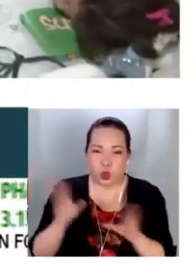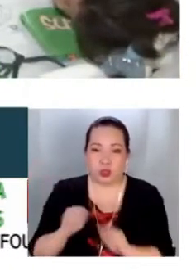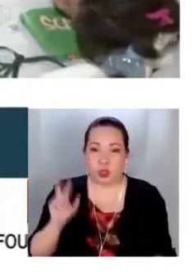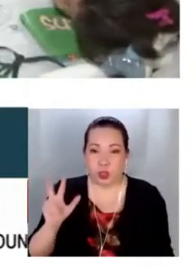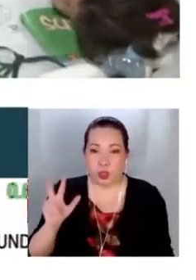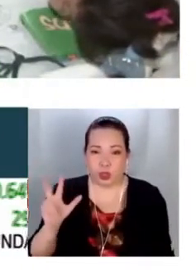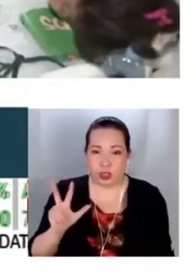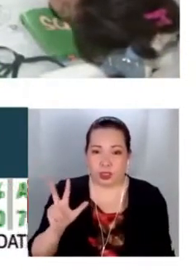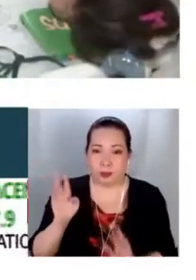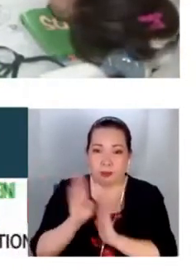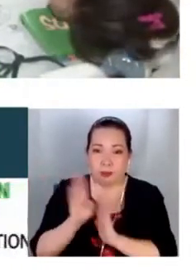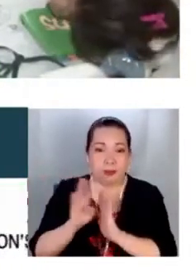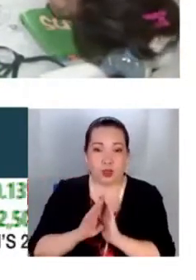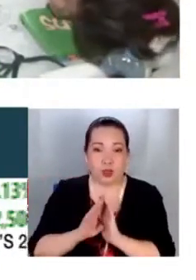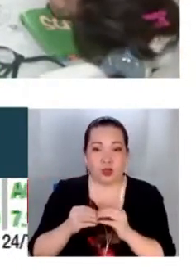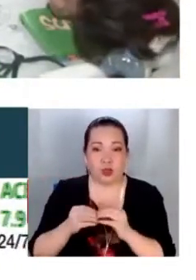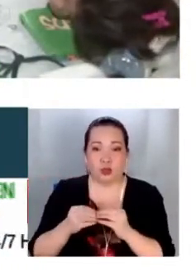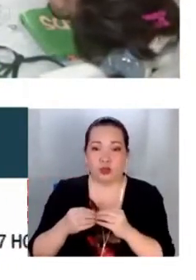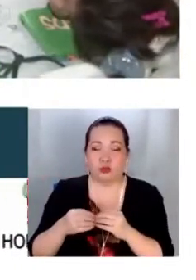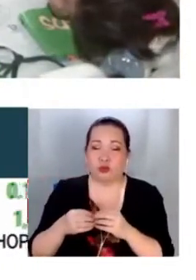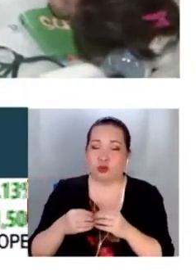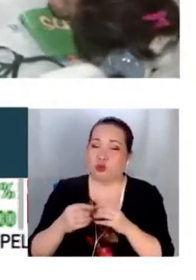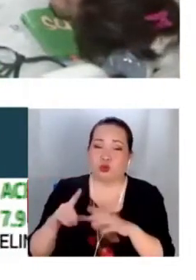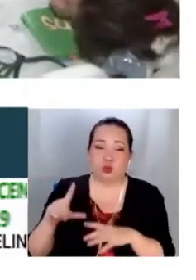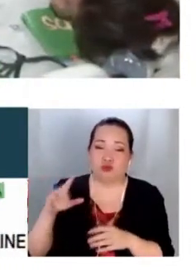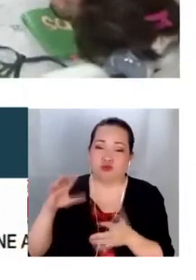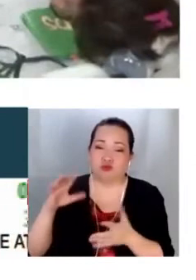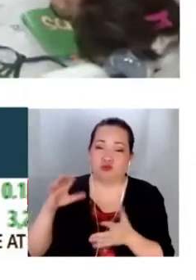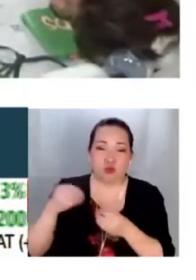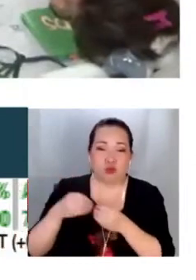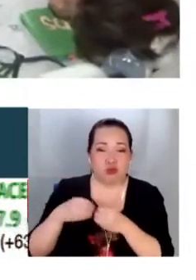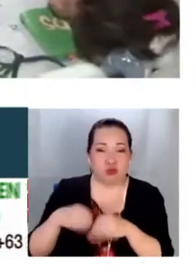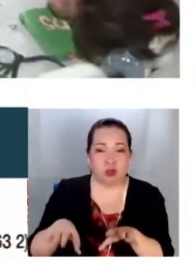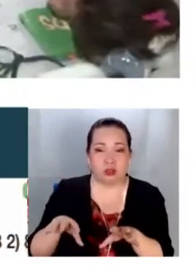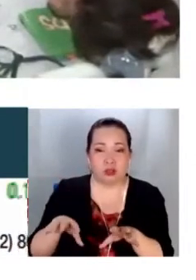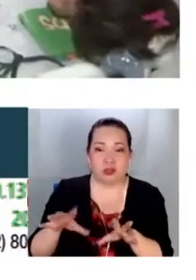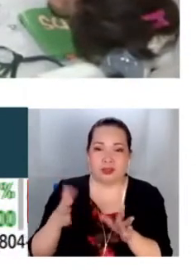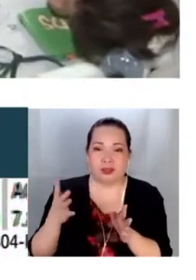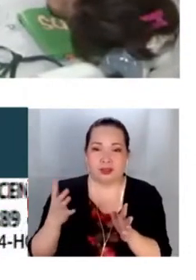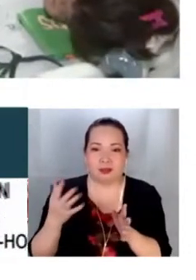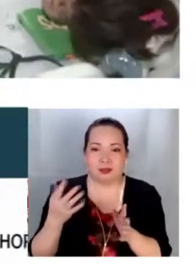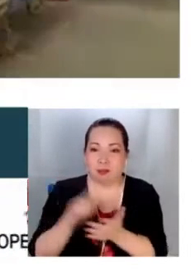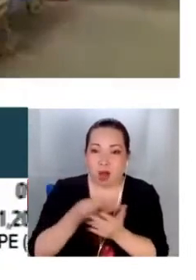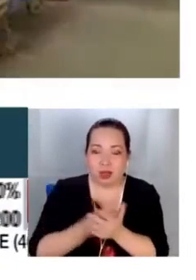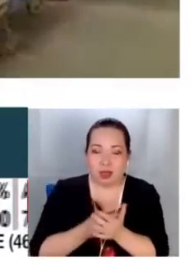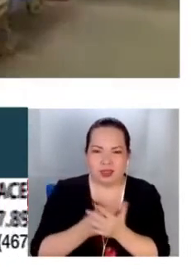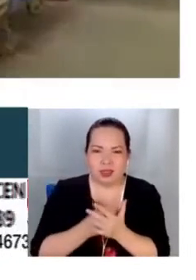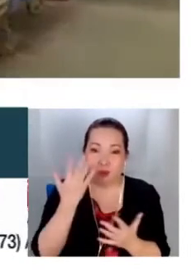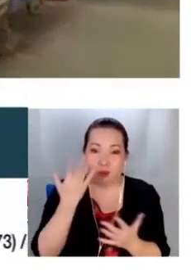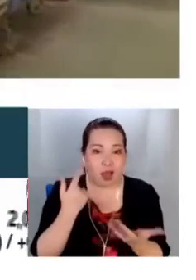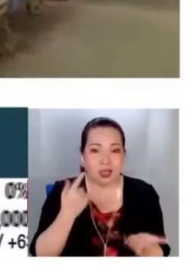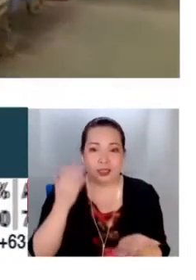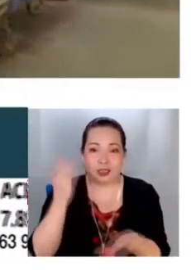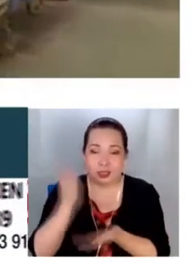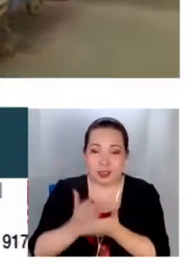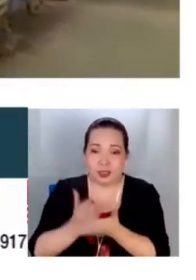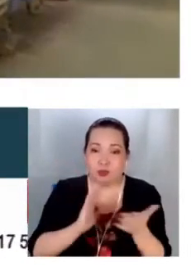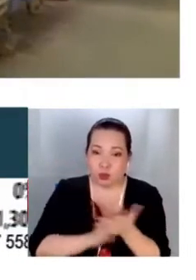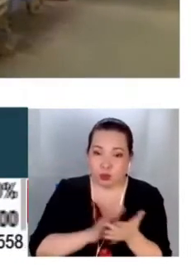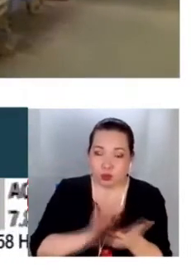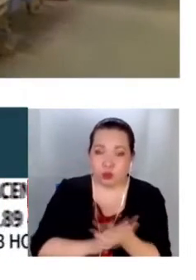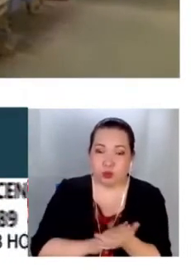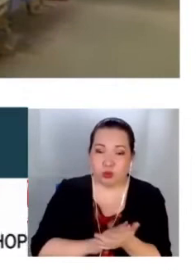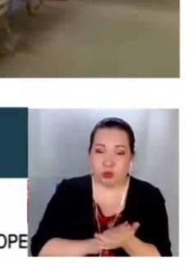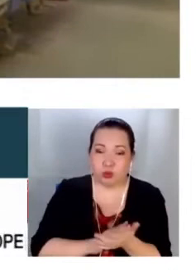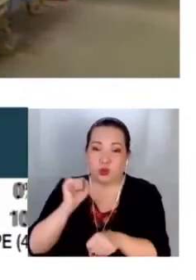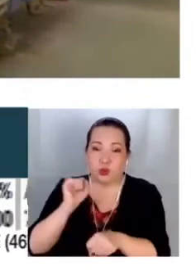school. Right. They have to take on lower paying jobs. And quite a number of them repeat the pregnancy. You know,